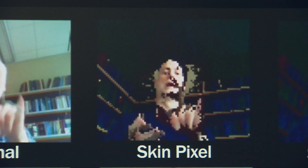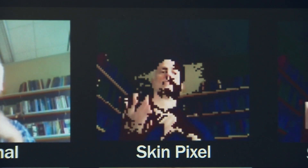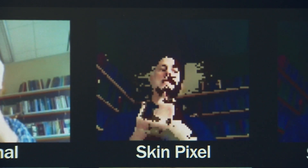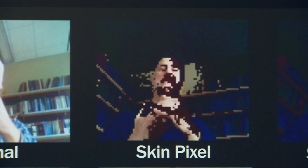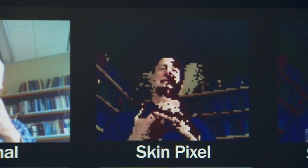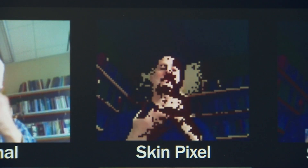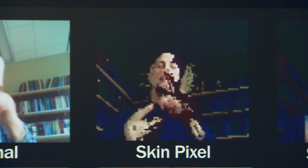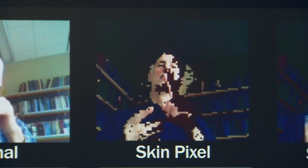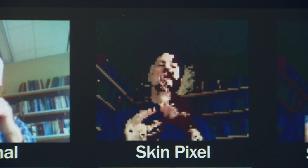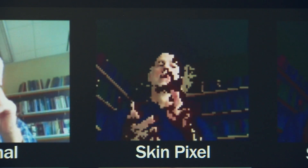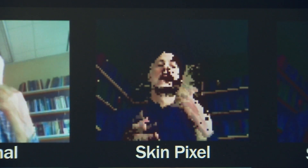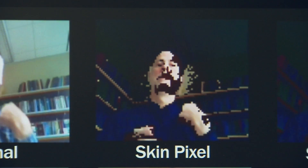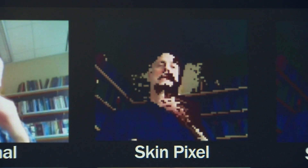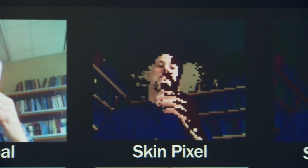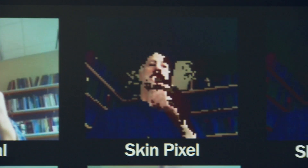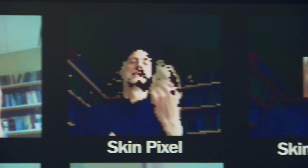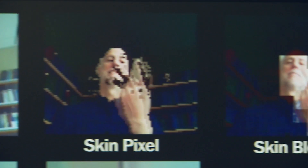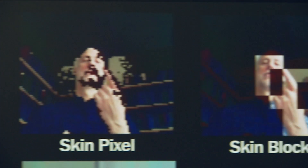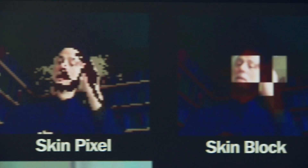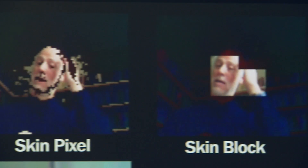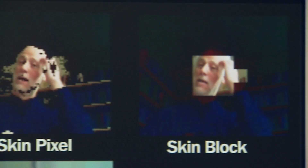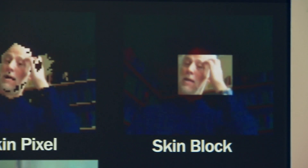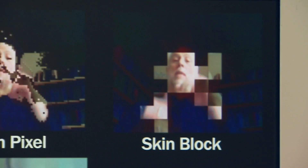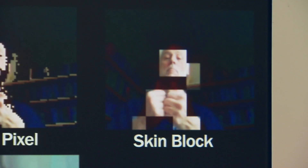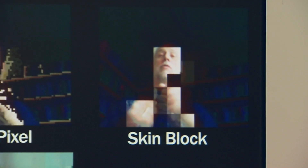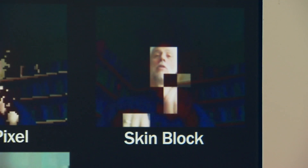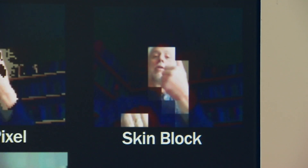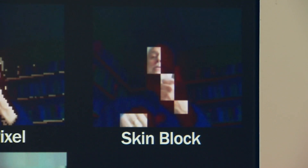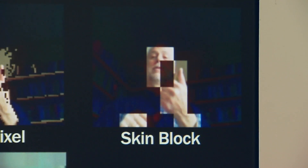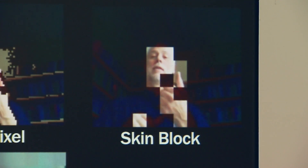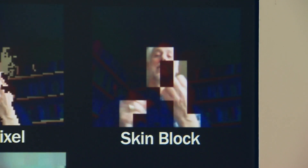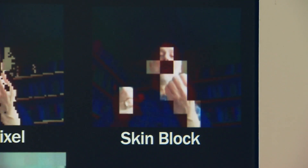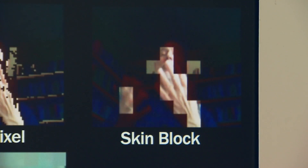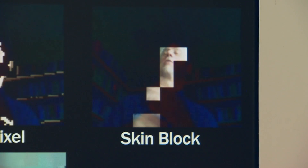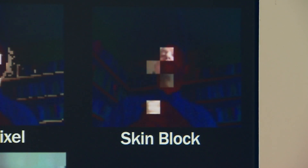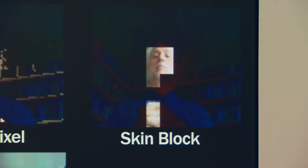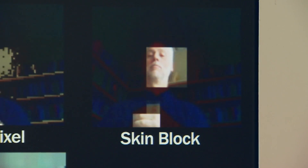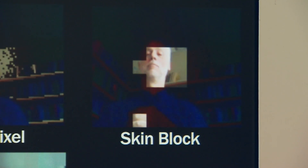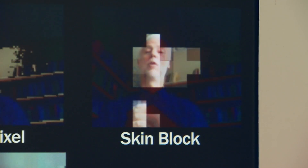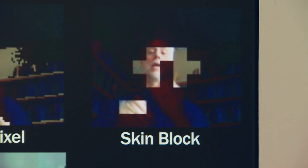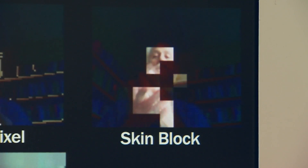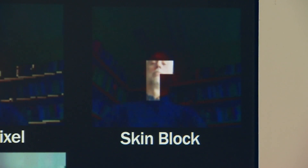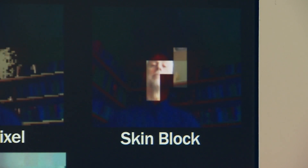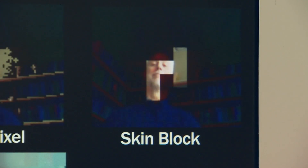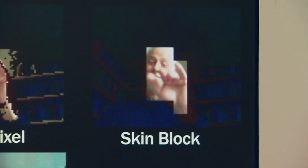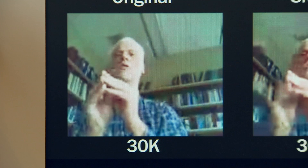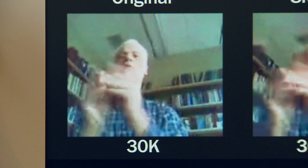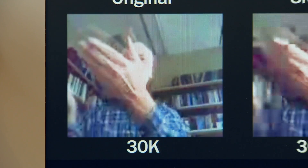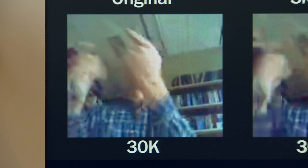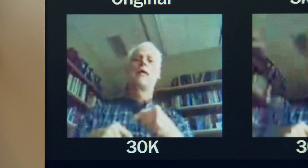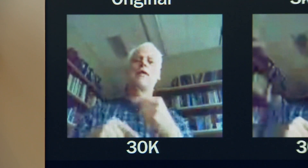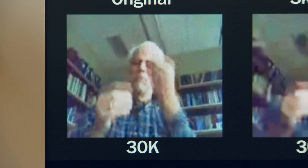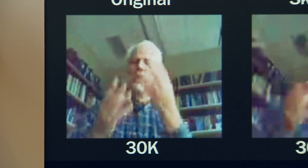we identify the skin pixels, such as the hands and the face, and when we transmit the video, there are more pixels devoted to there as opposed